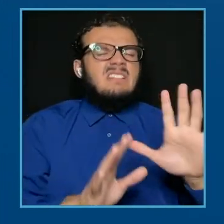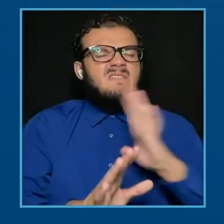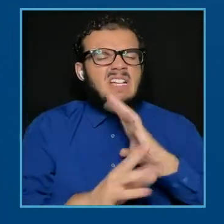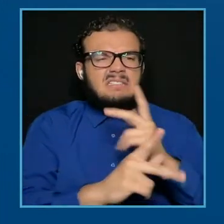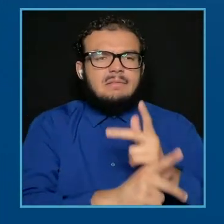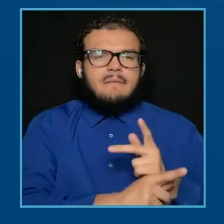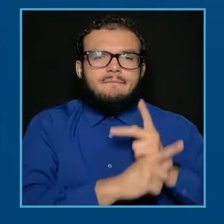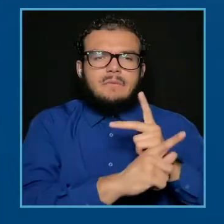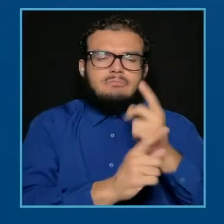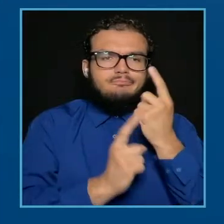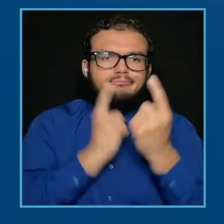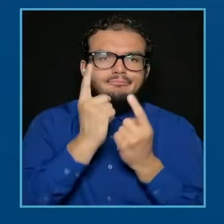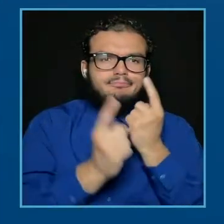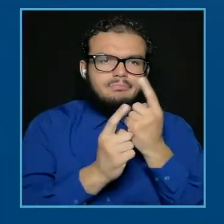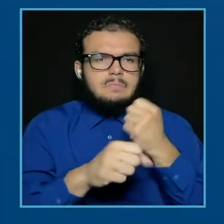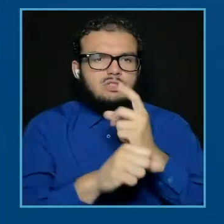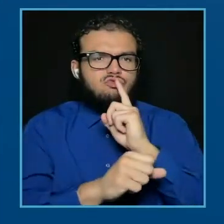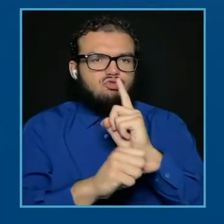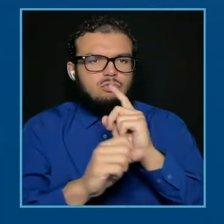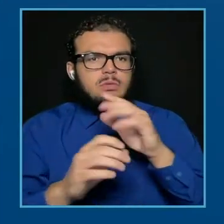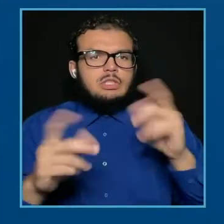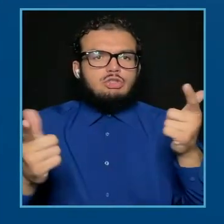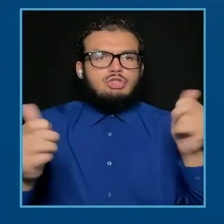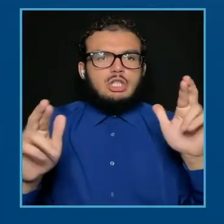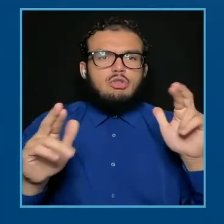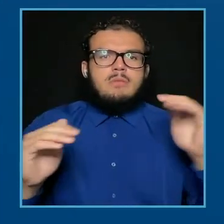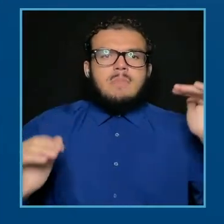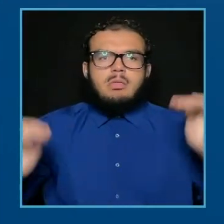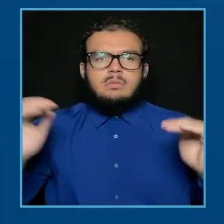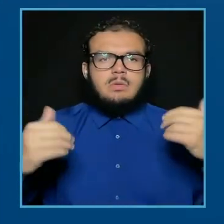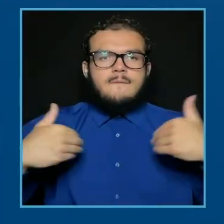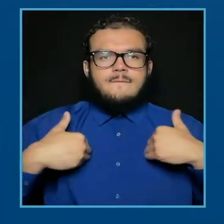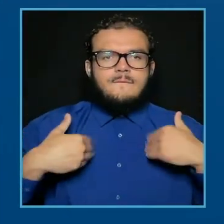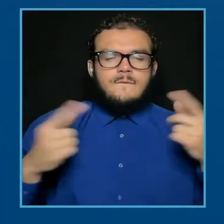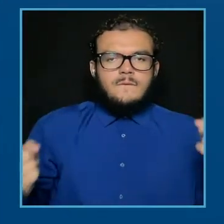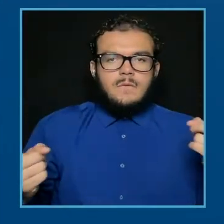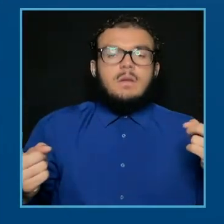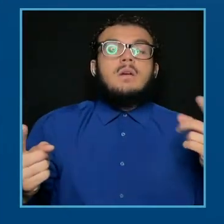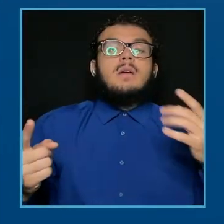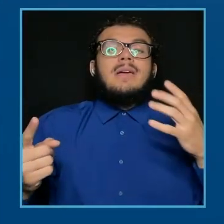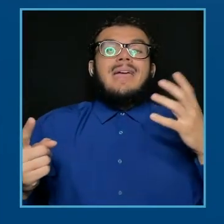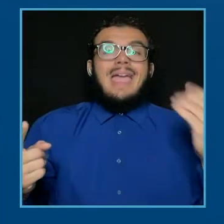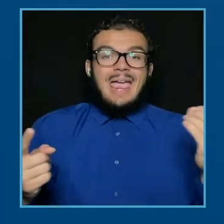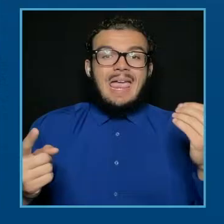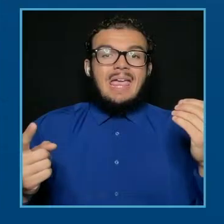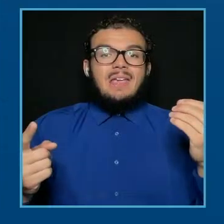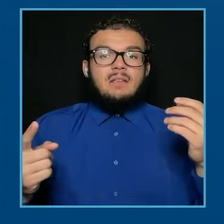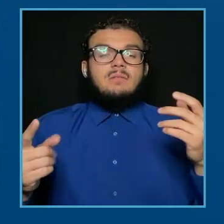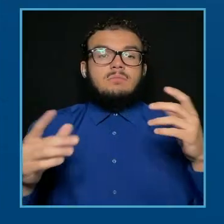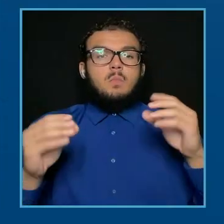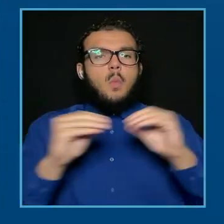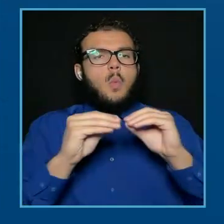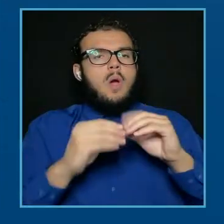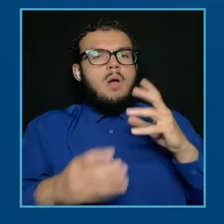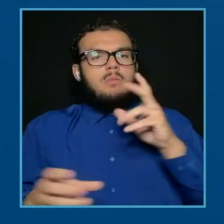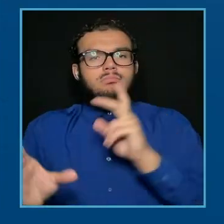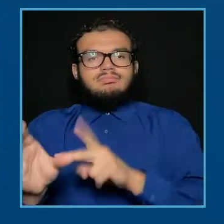we're doing here to make sure we have gender balance and rural participation in this